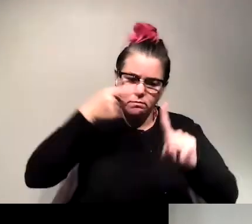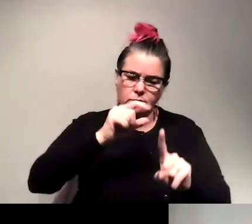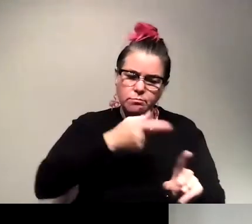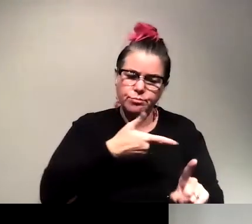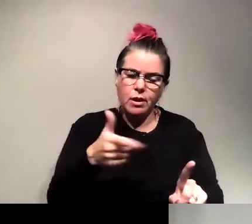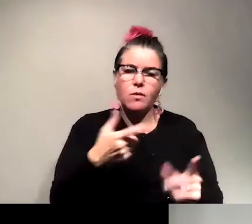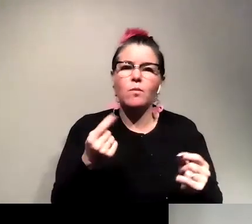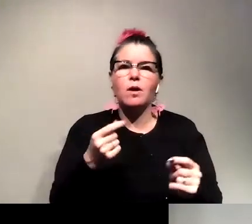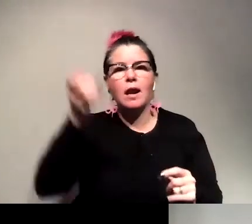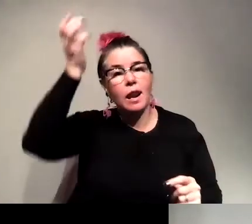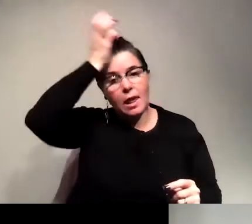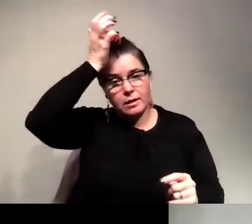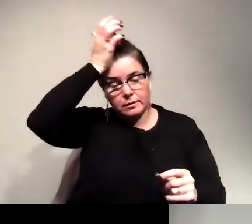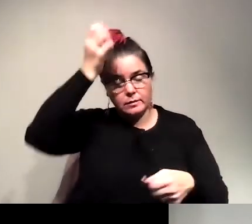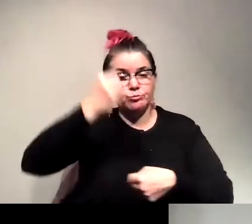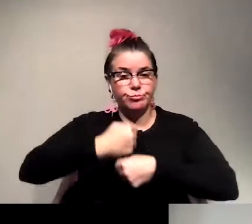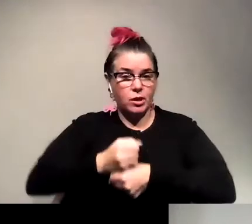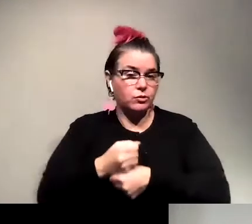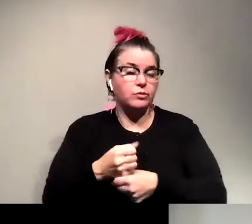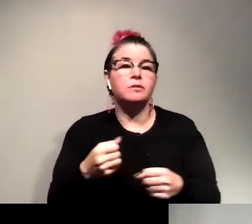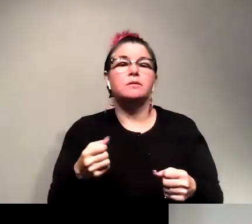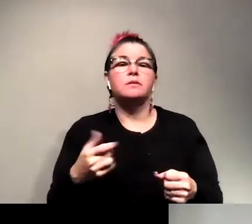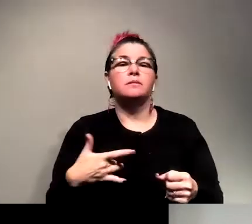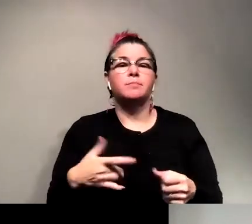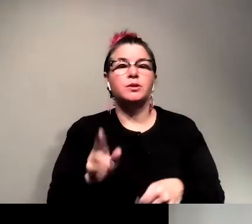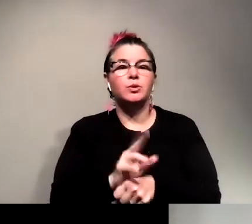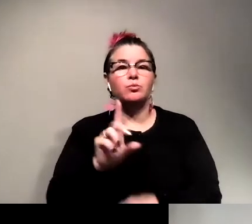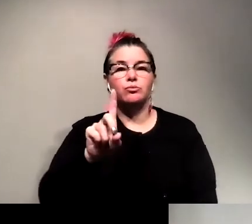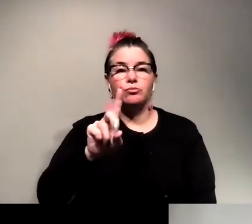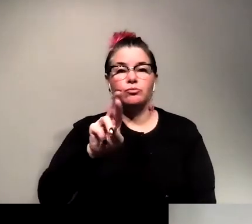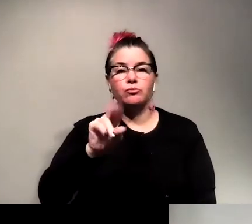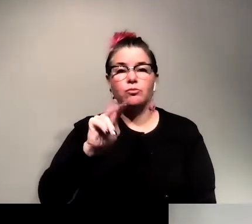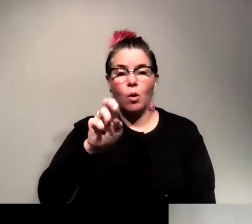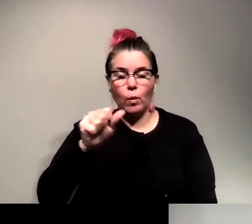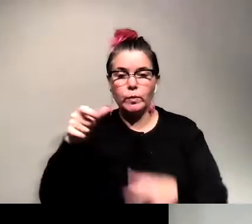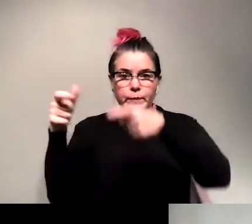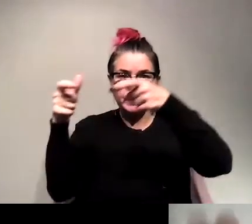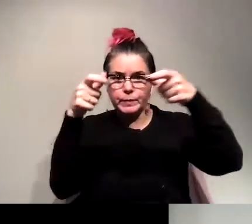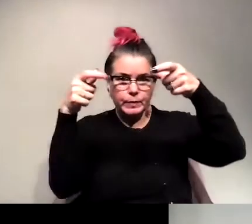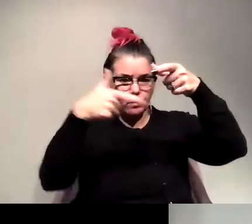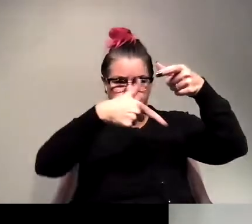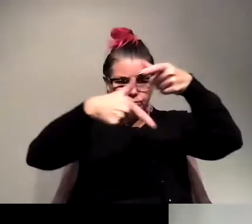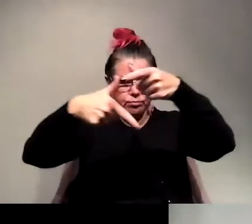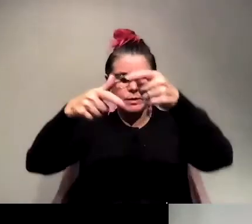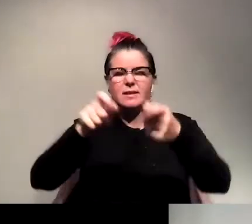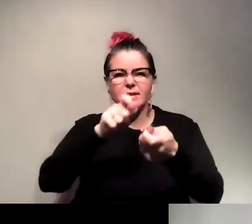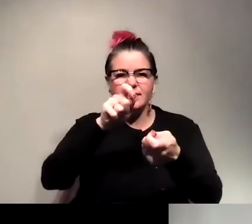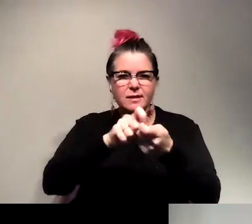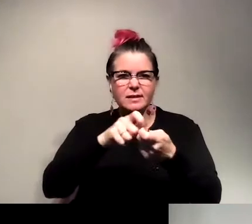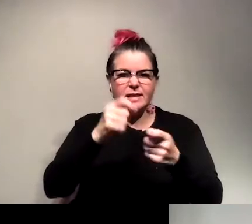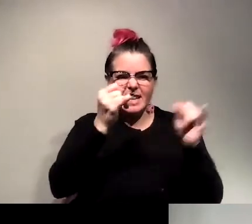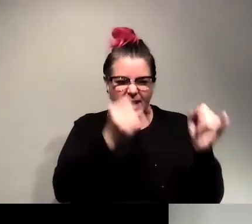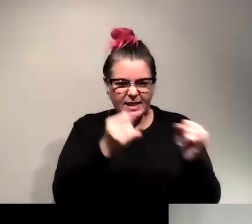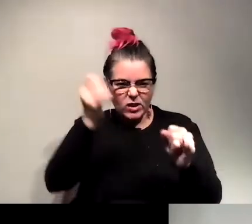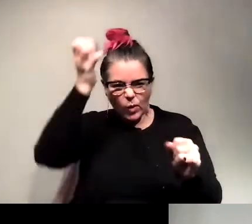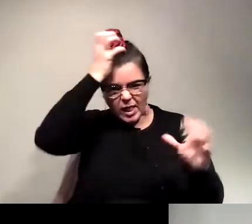with lettuce production. They actually a lot of times use drones to specifically spray each individual lettuce head, right? So